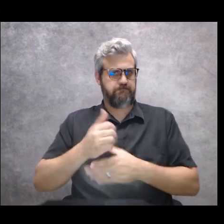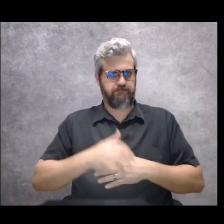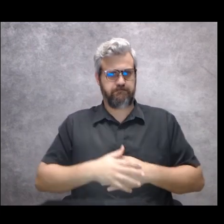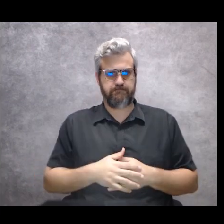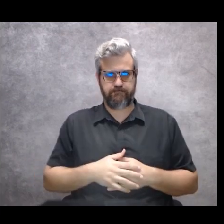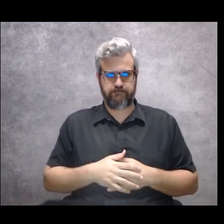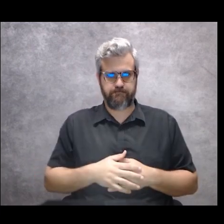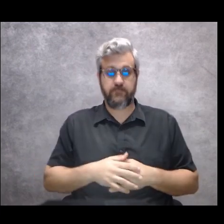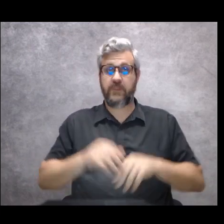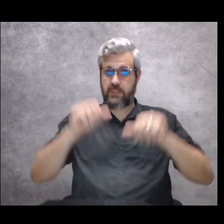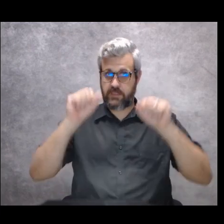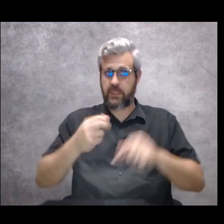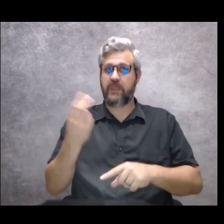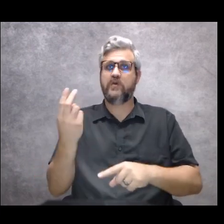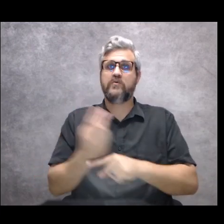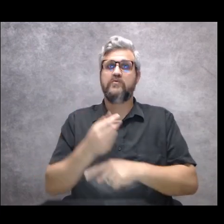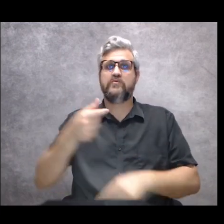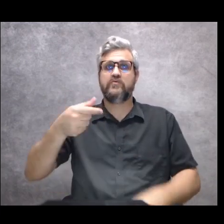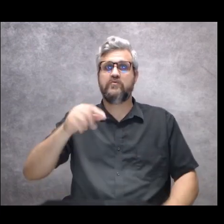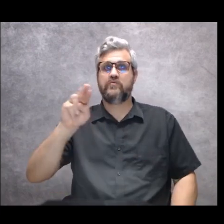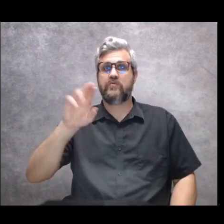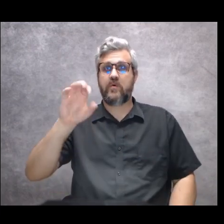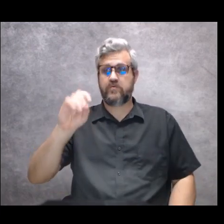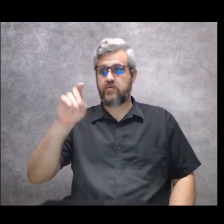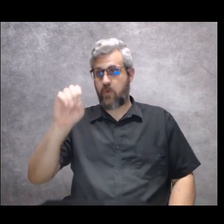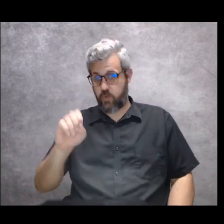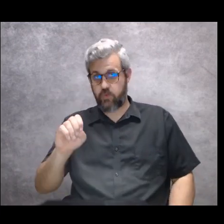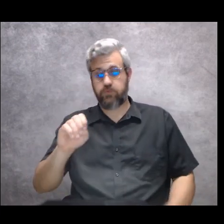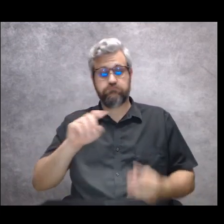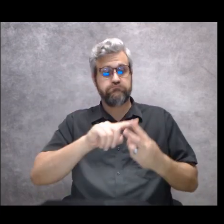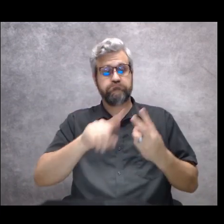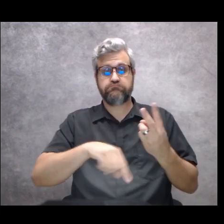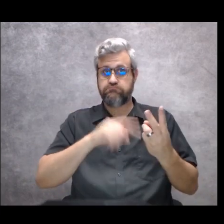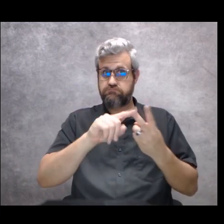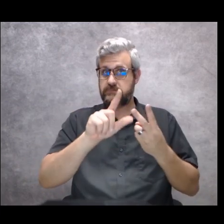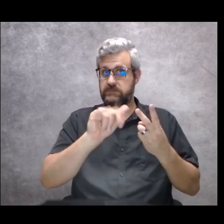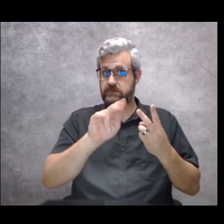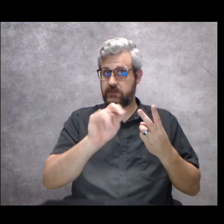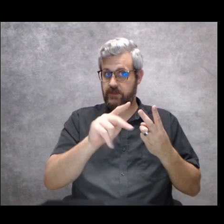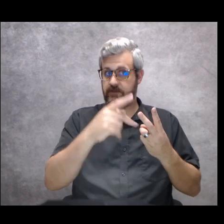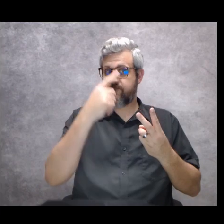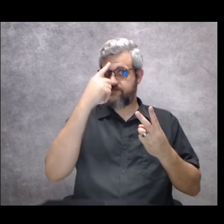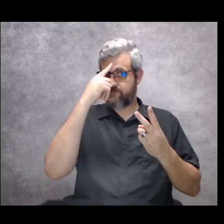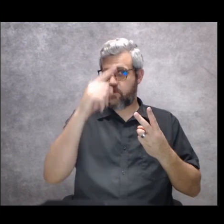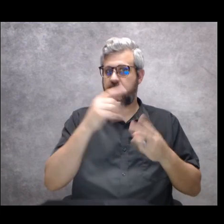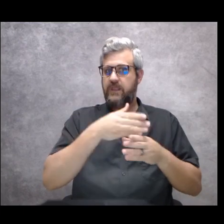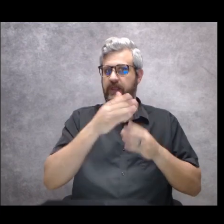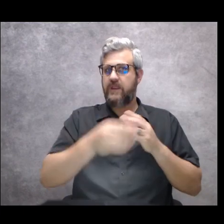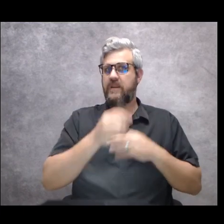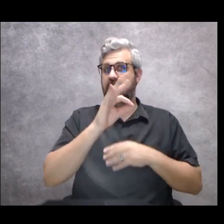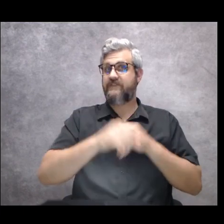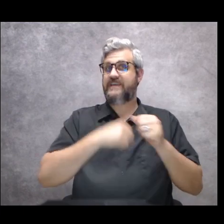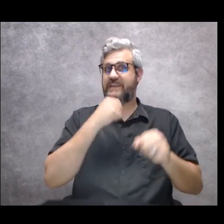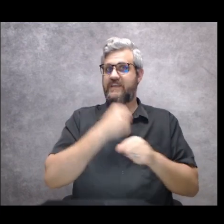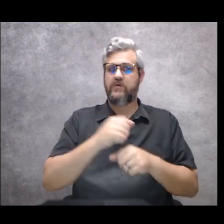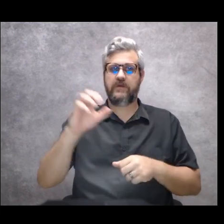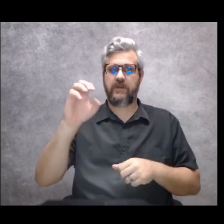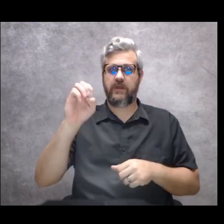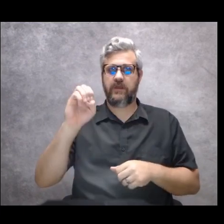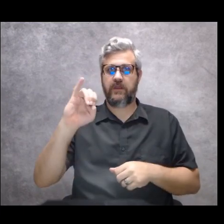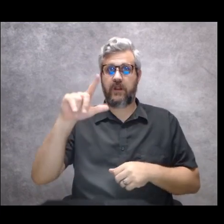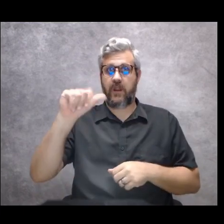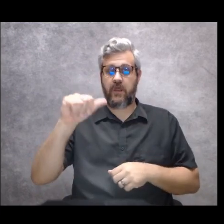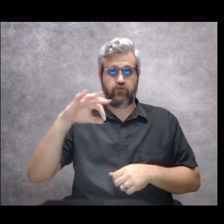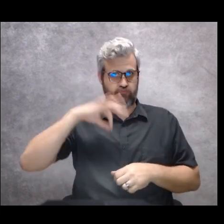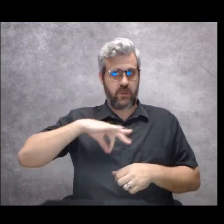or the link to the end-of-year ELA credit to receive ELA credit via email. This recording will